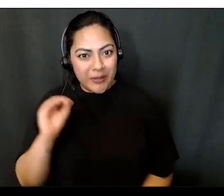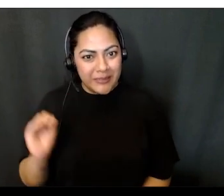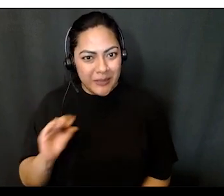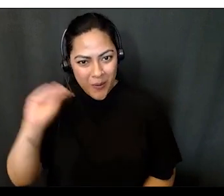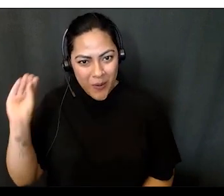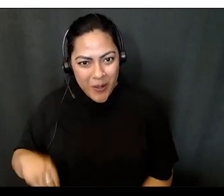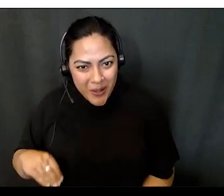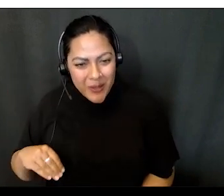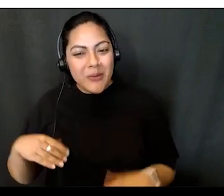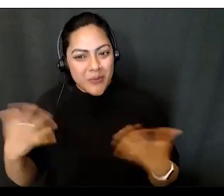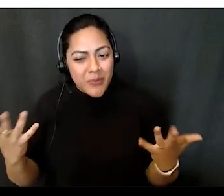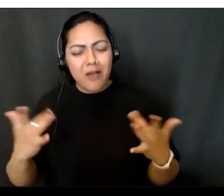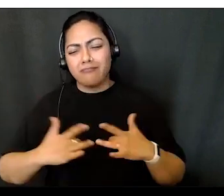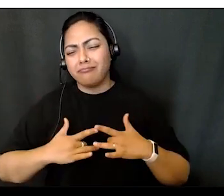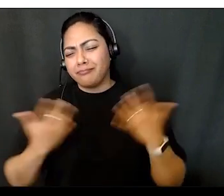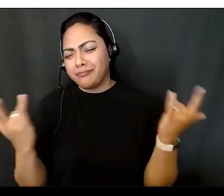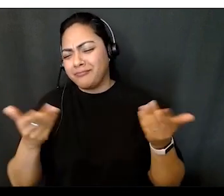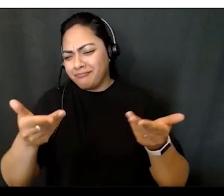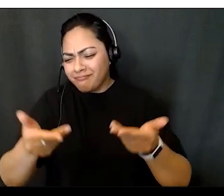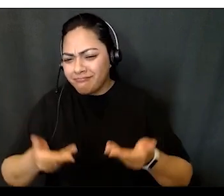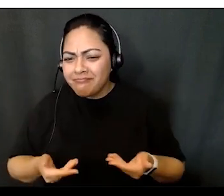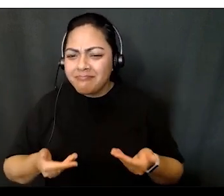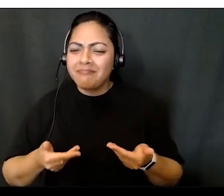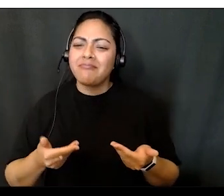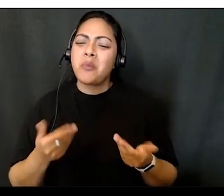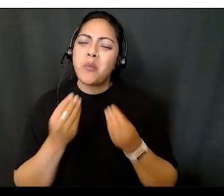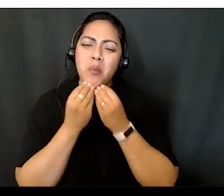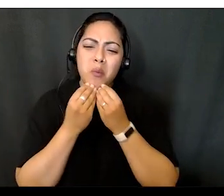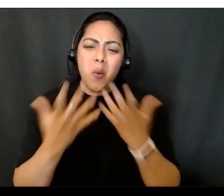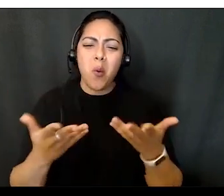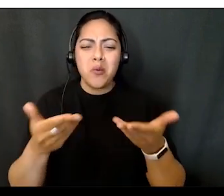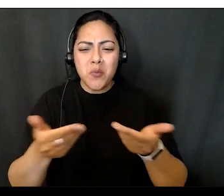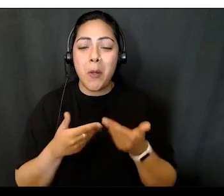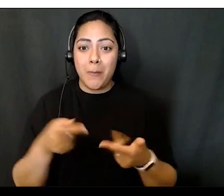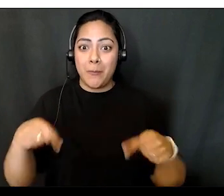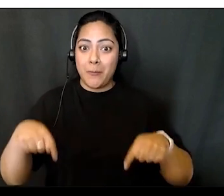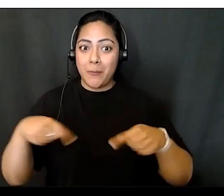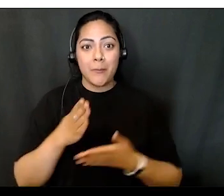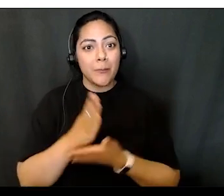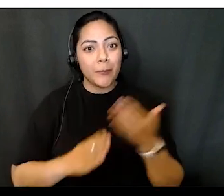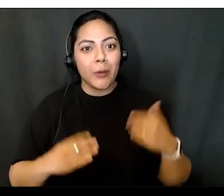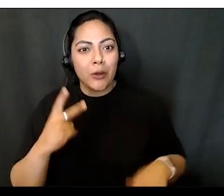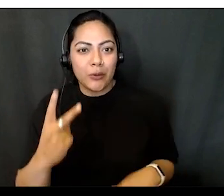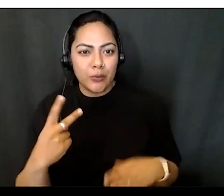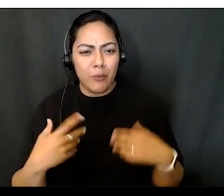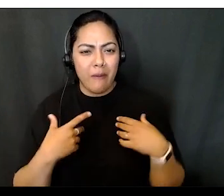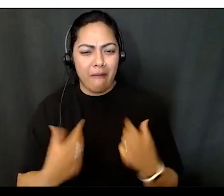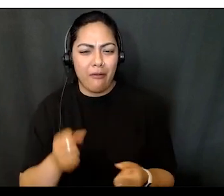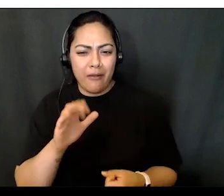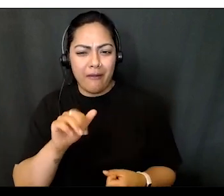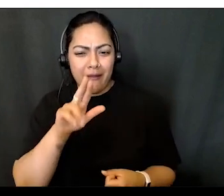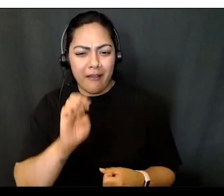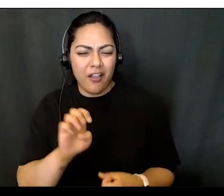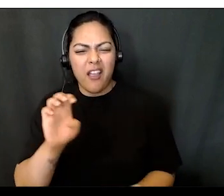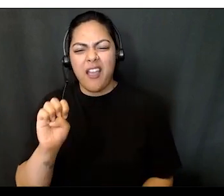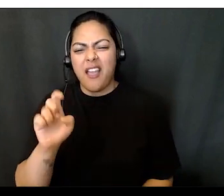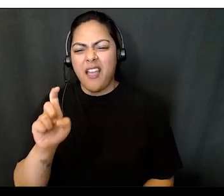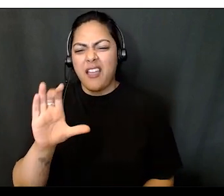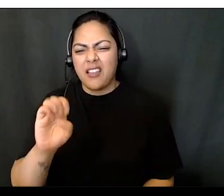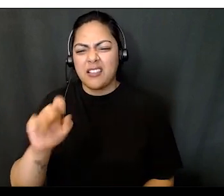once again of extending a warm virtual welcome to part two of Healthcare Excellence Canada's